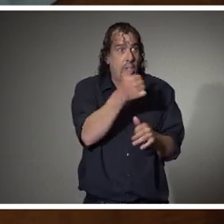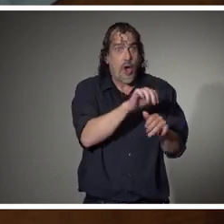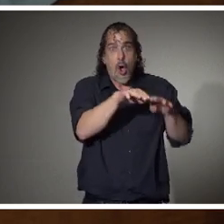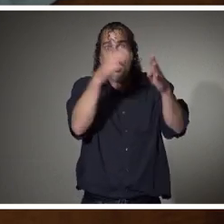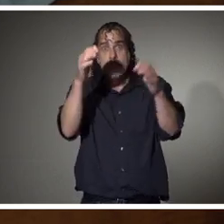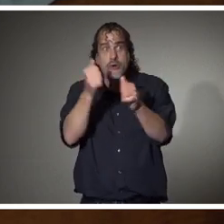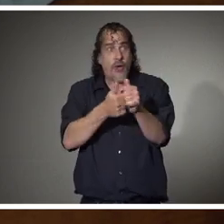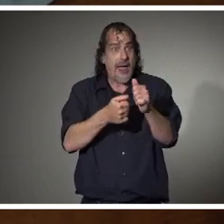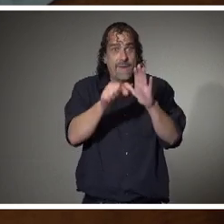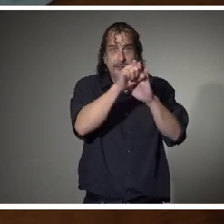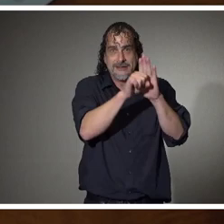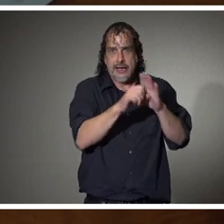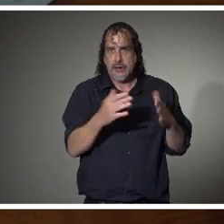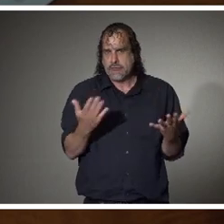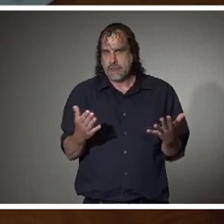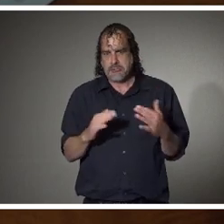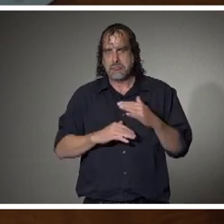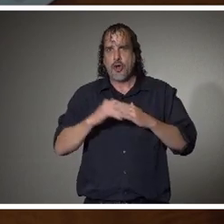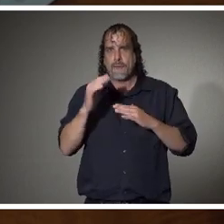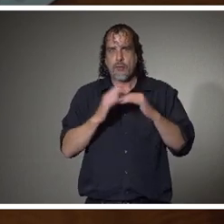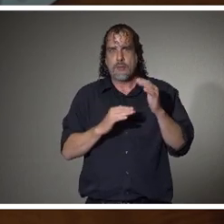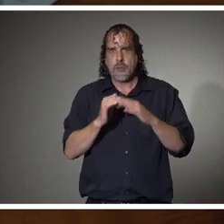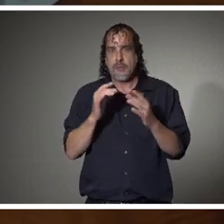comfortable that is the right approach to take.